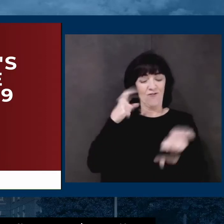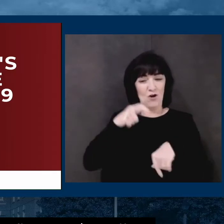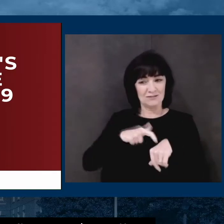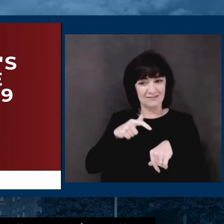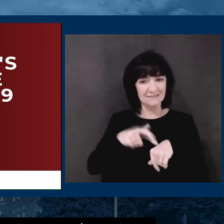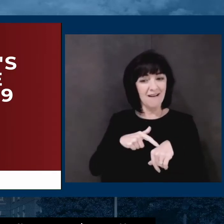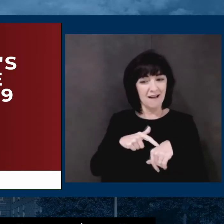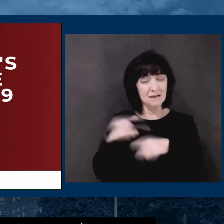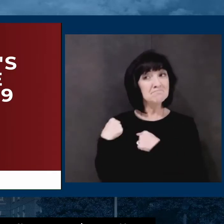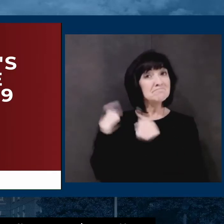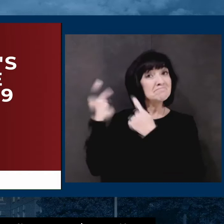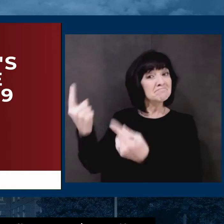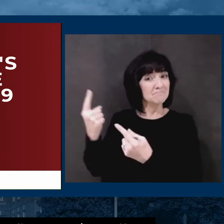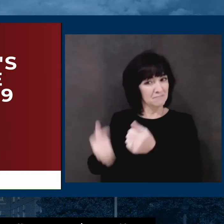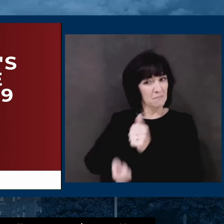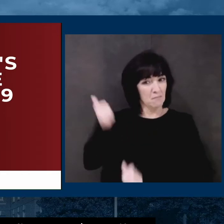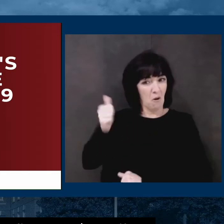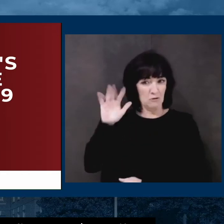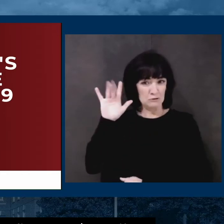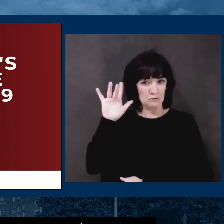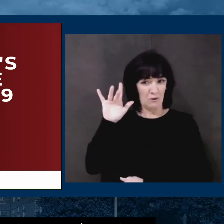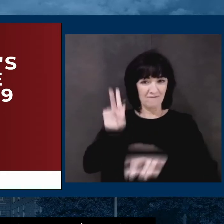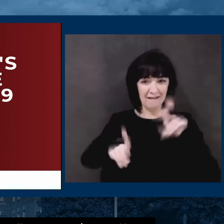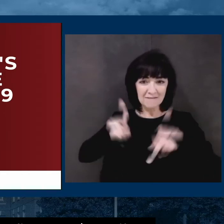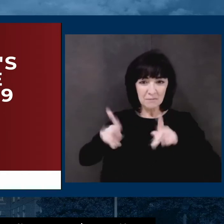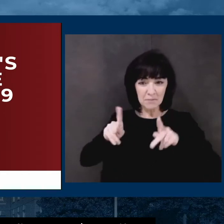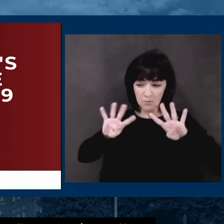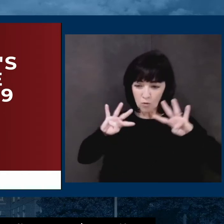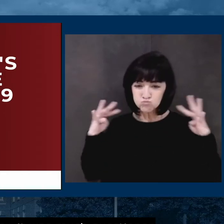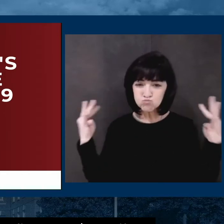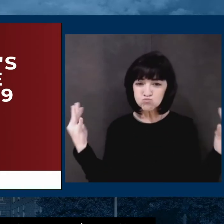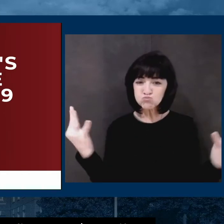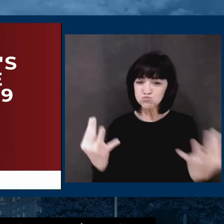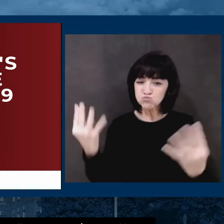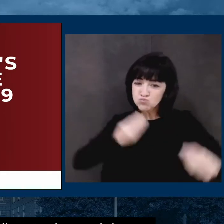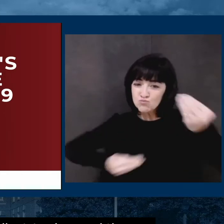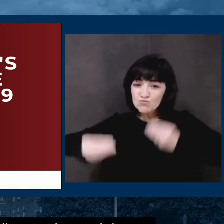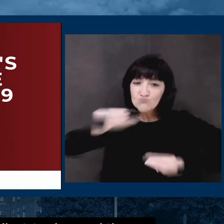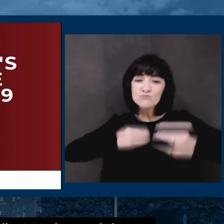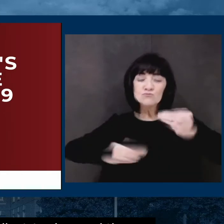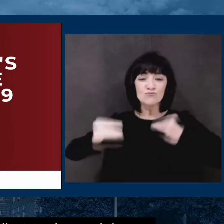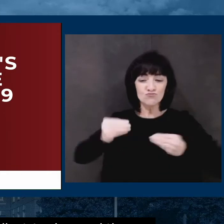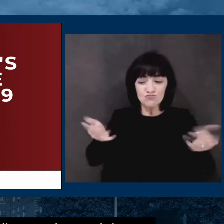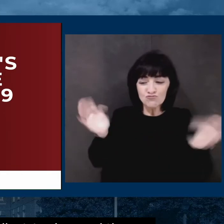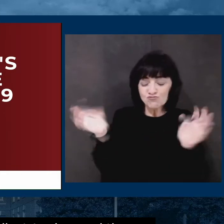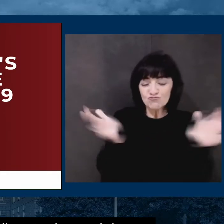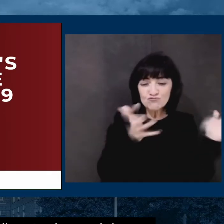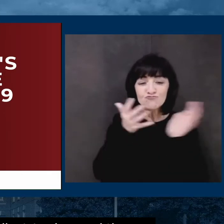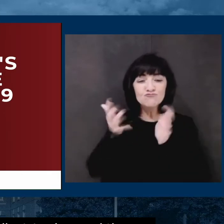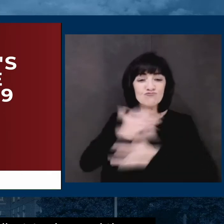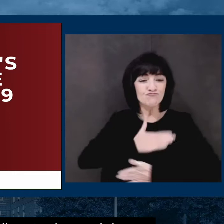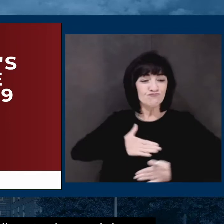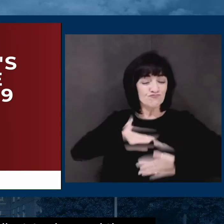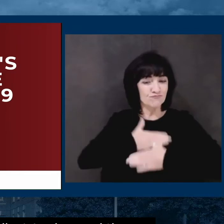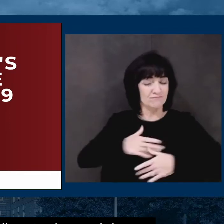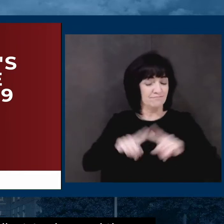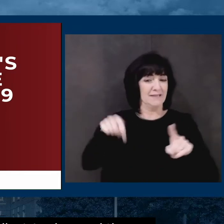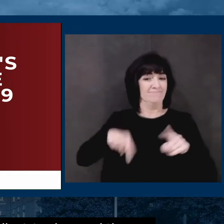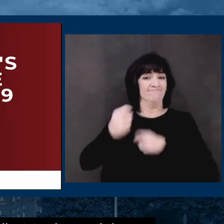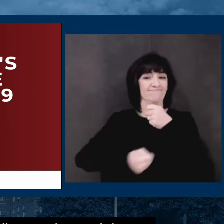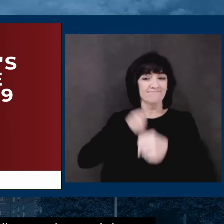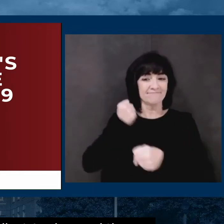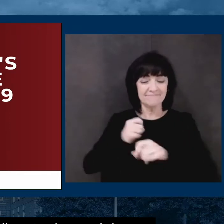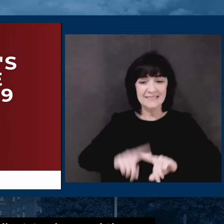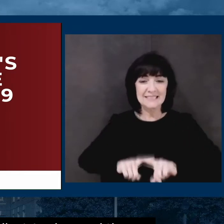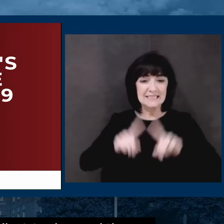more folks joined around the table, but certainly just as meaningful as we thought about the so many